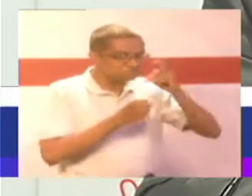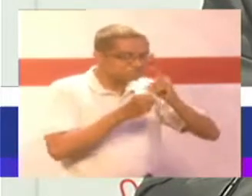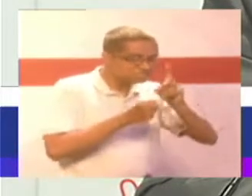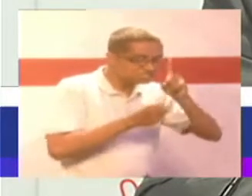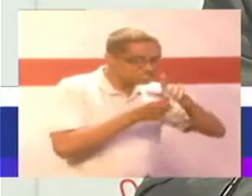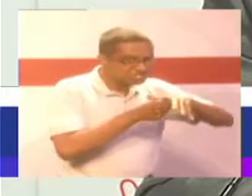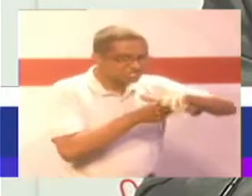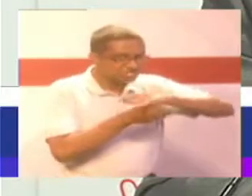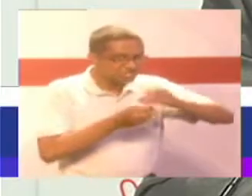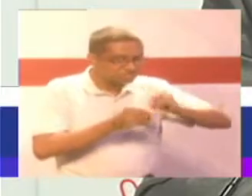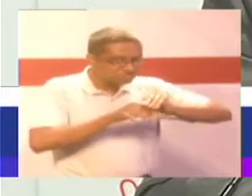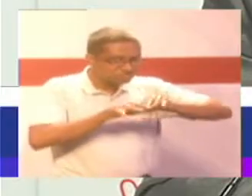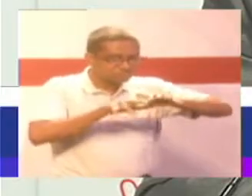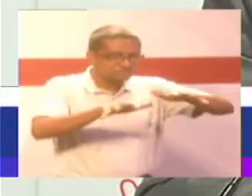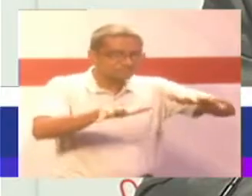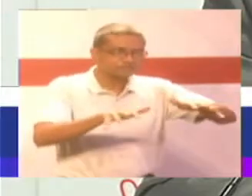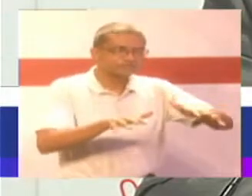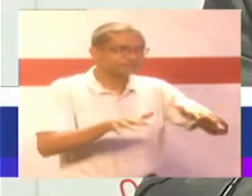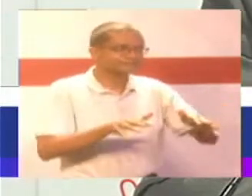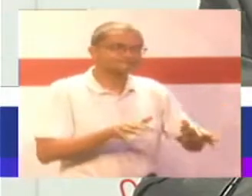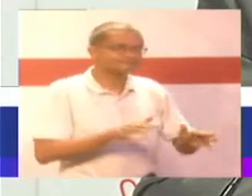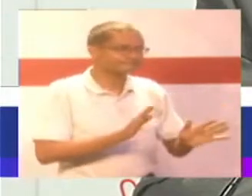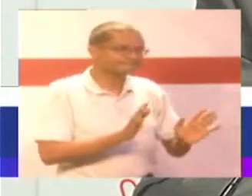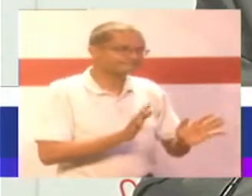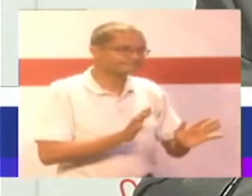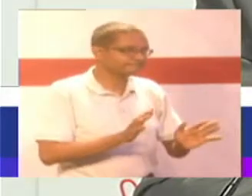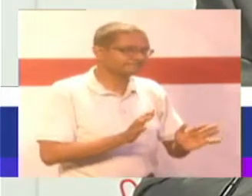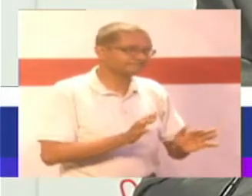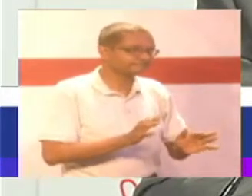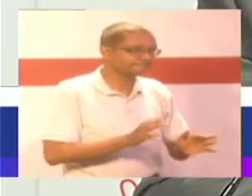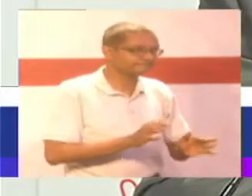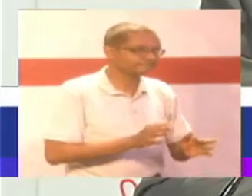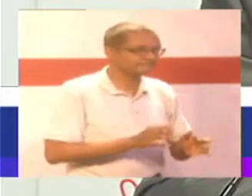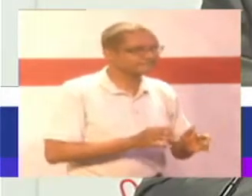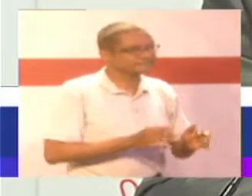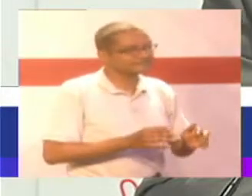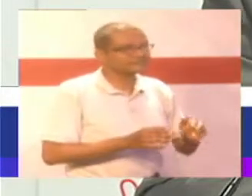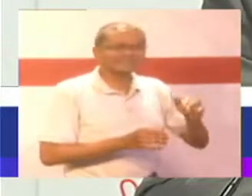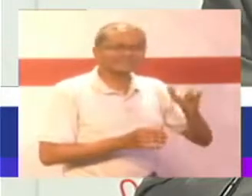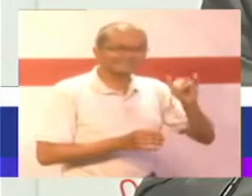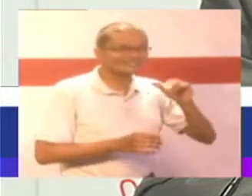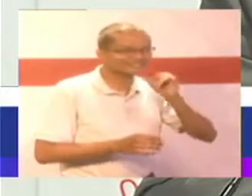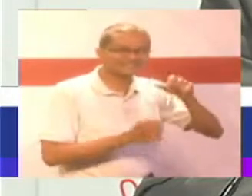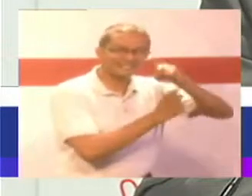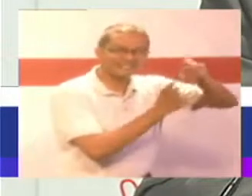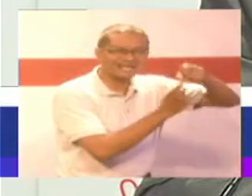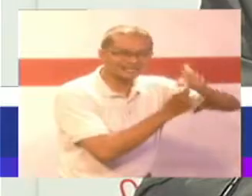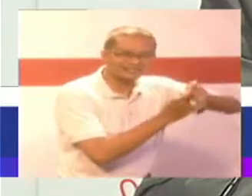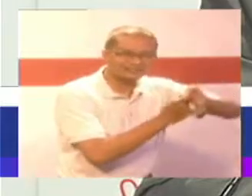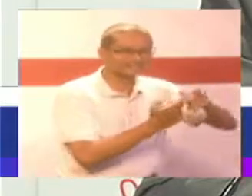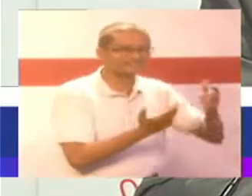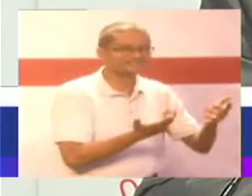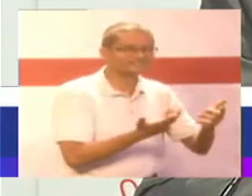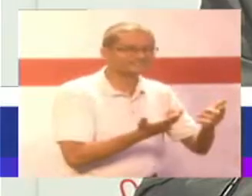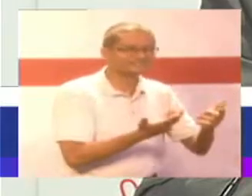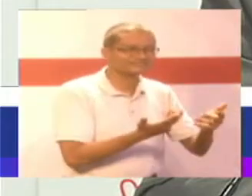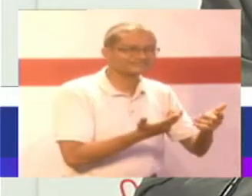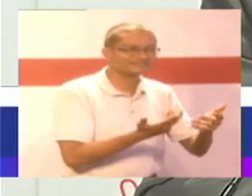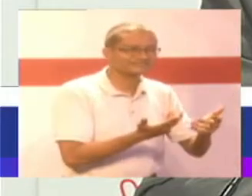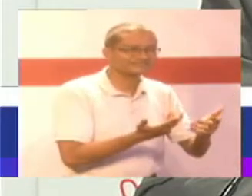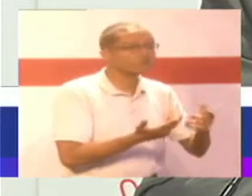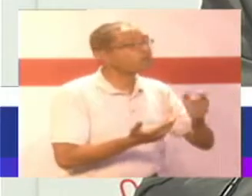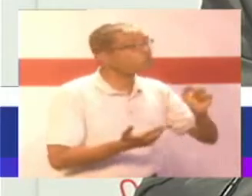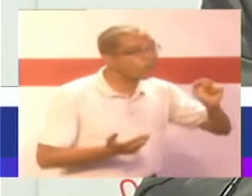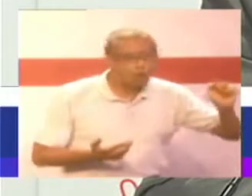and misleading in terms of people thinking, well, here is safer than that particular place. At this point, nationally, we need